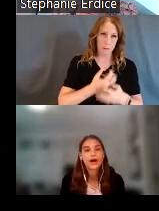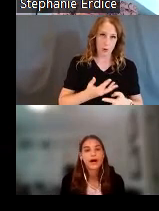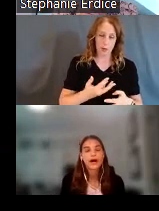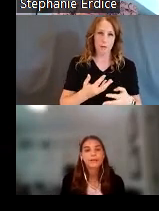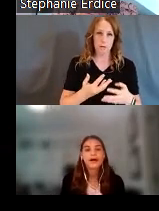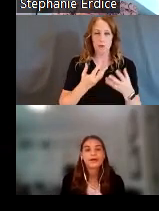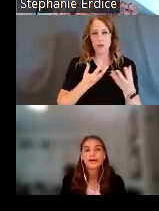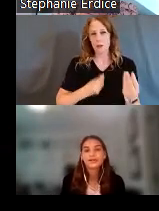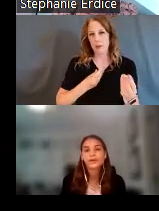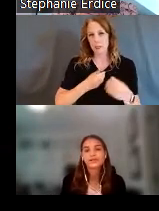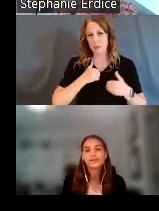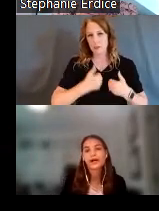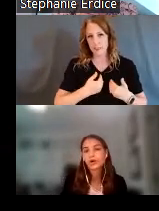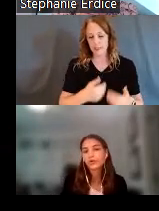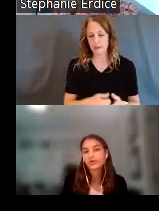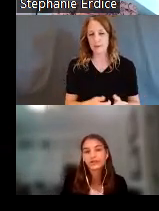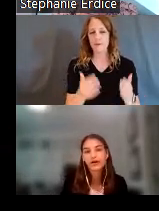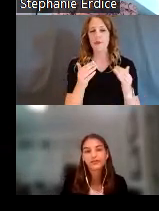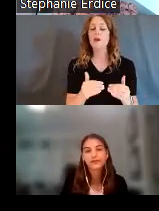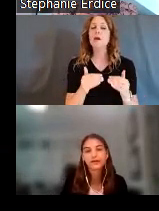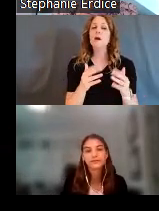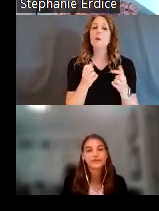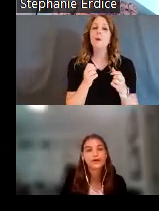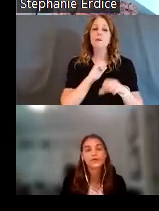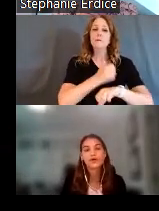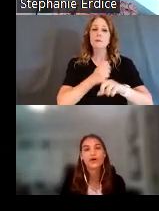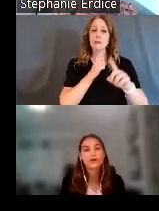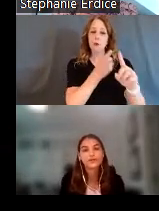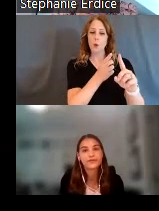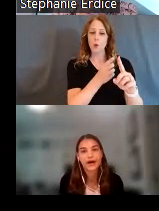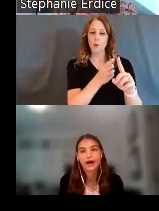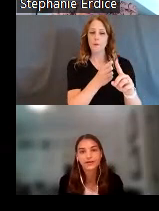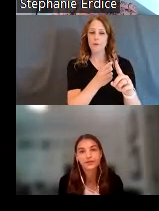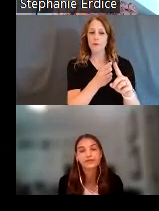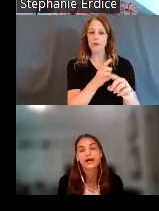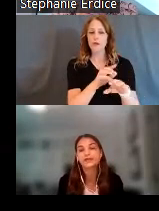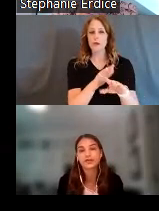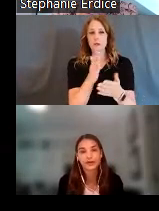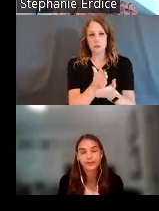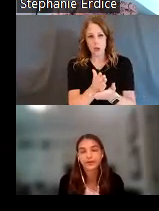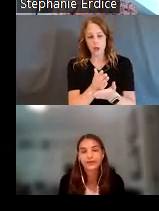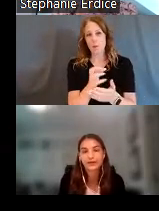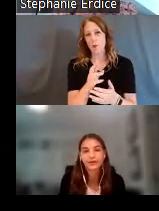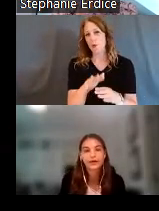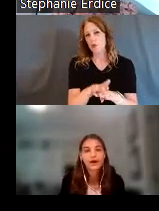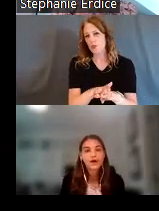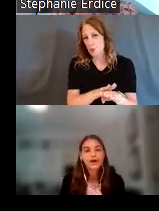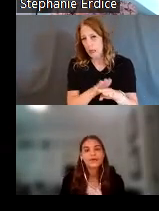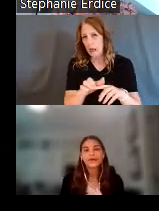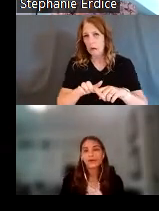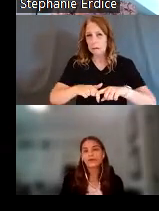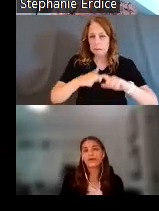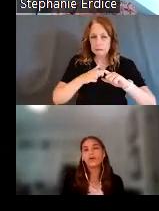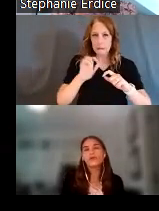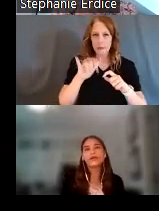fatigue. And then next, you want to set a goal for yourself to slow or halt those signs that you're experiencing.